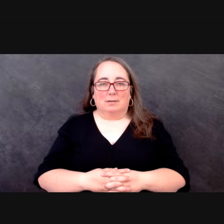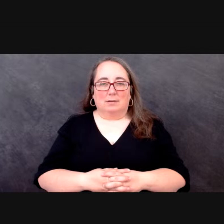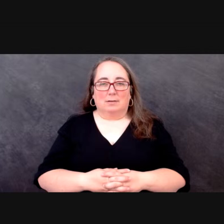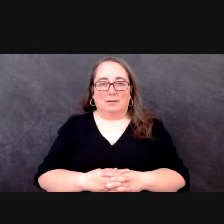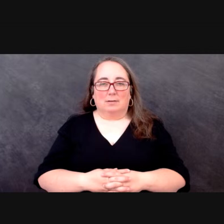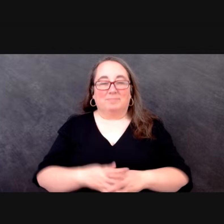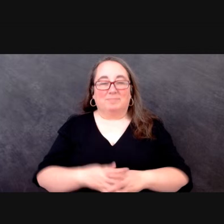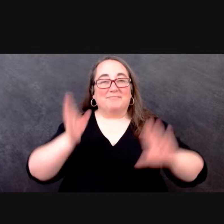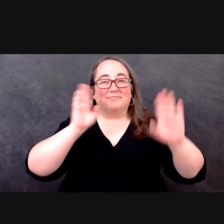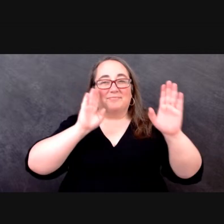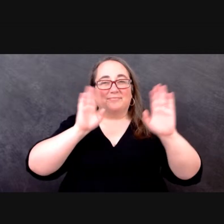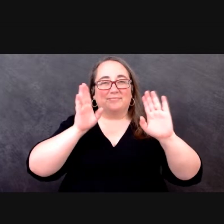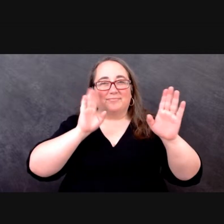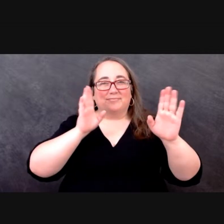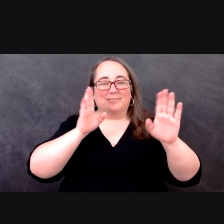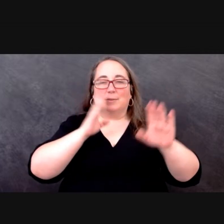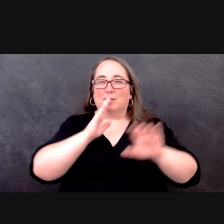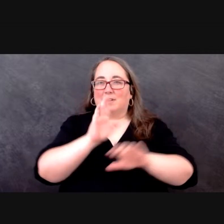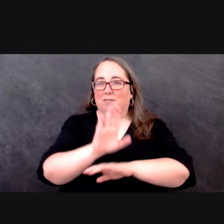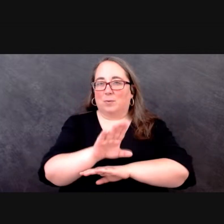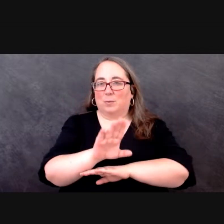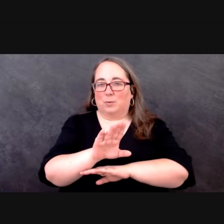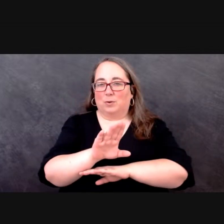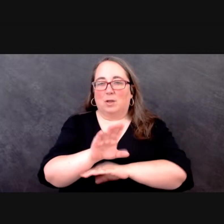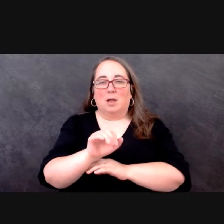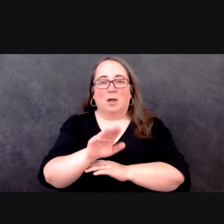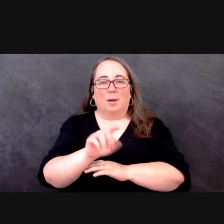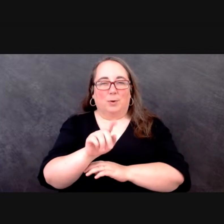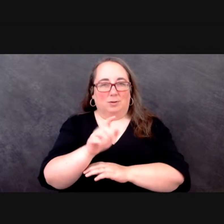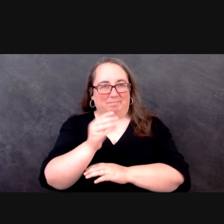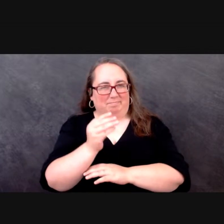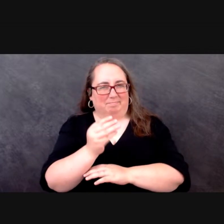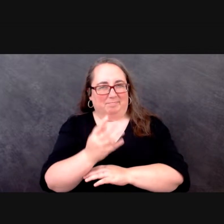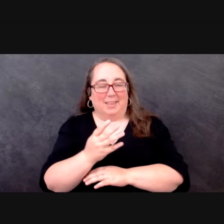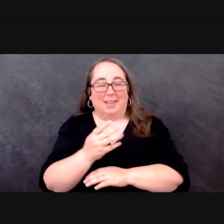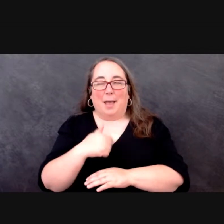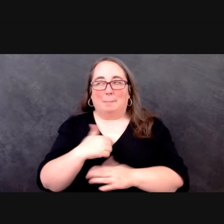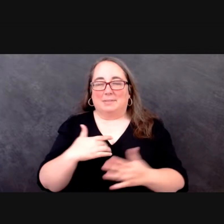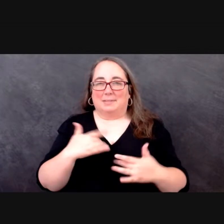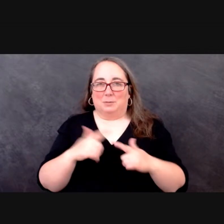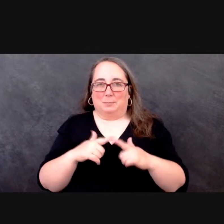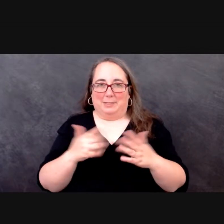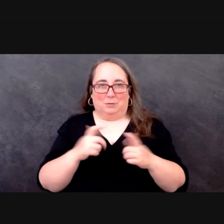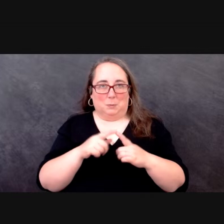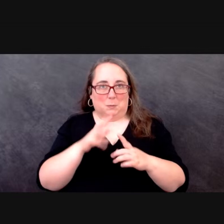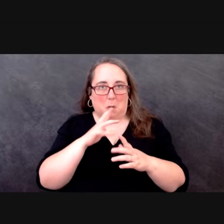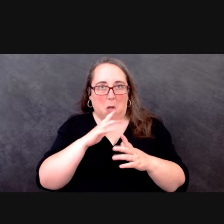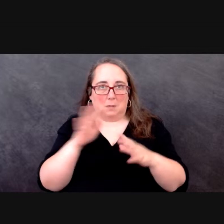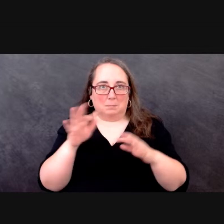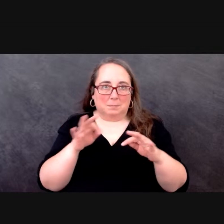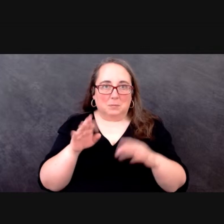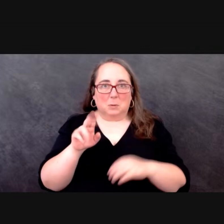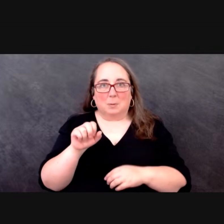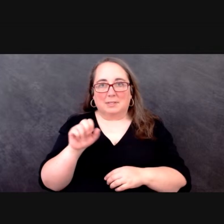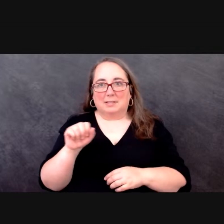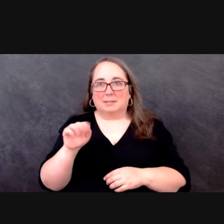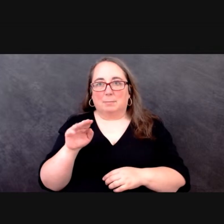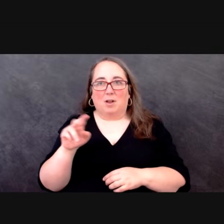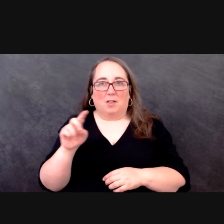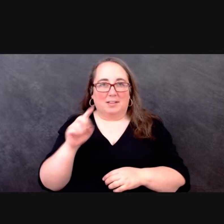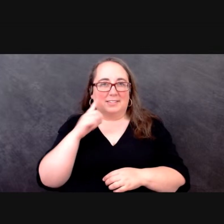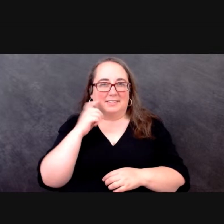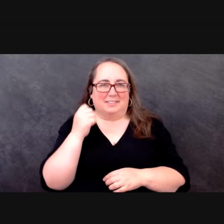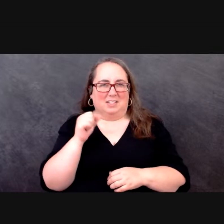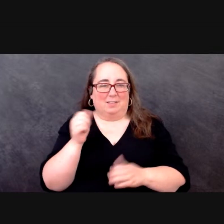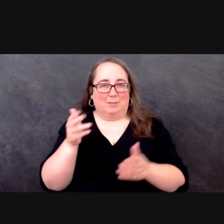Hello, everyone. Good afternoon. As Bert said, I'm very excited to be here today and talk to you about the USS Maryland Silver Service. So let me